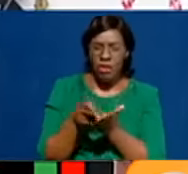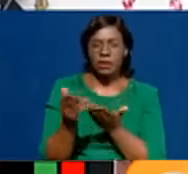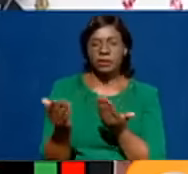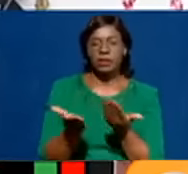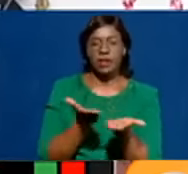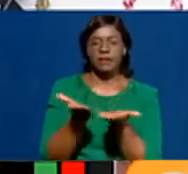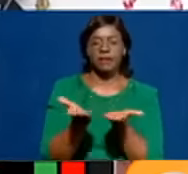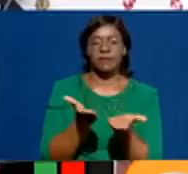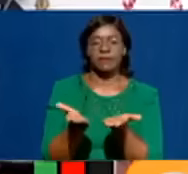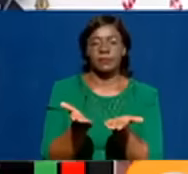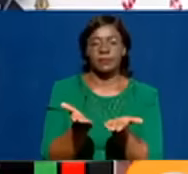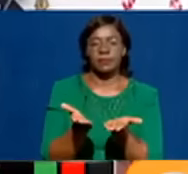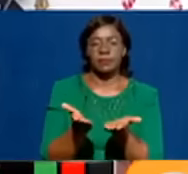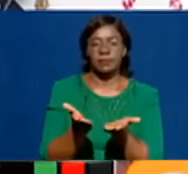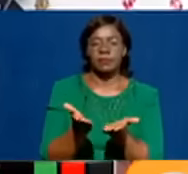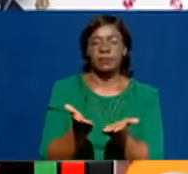and diligently serve